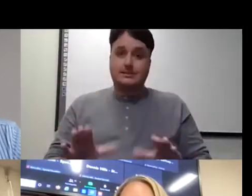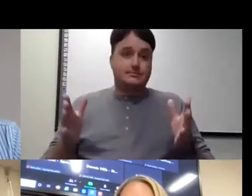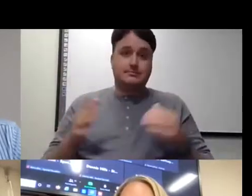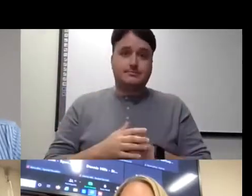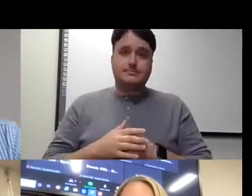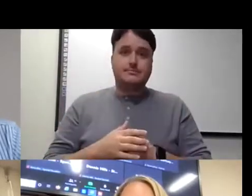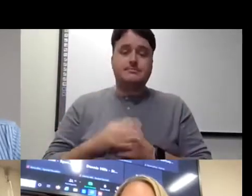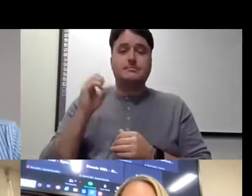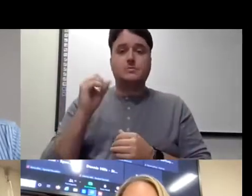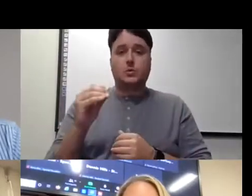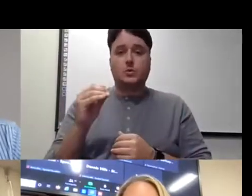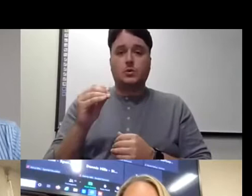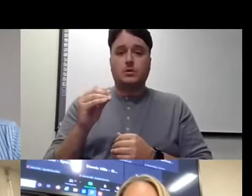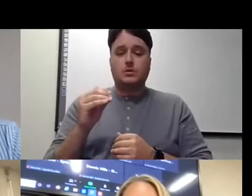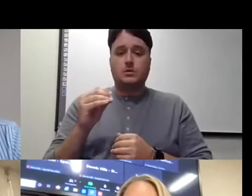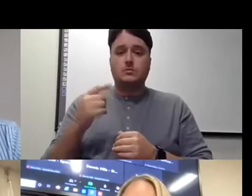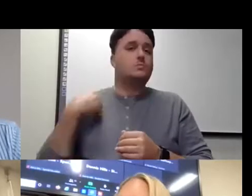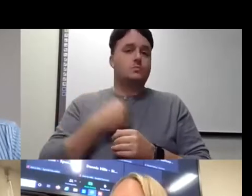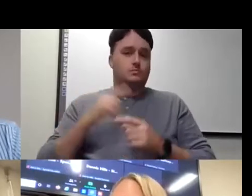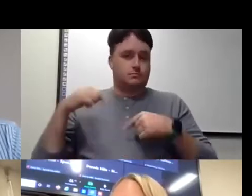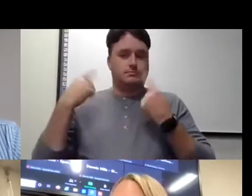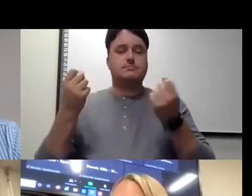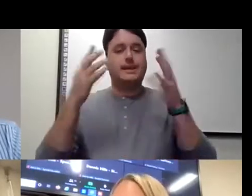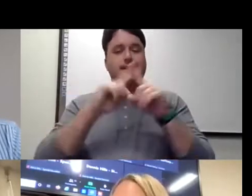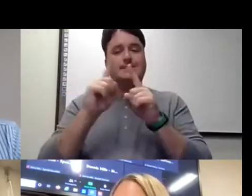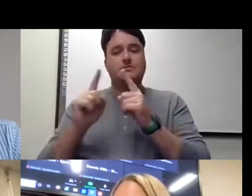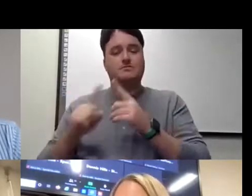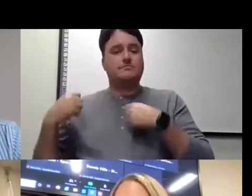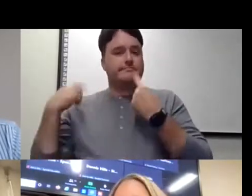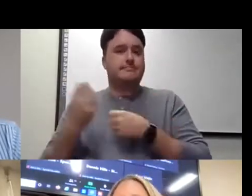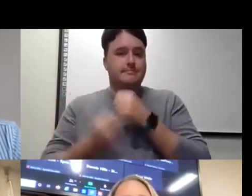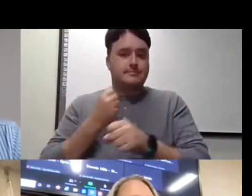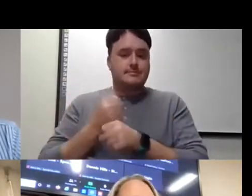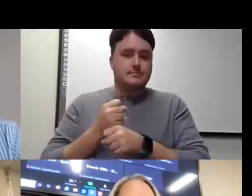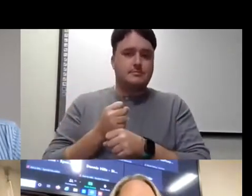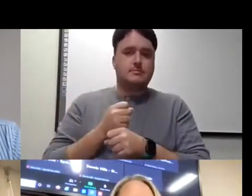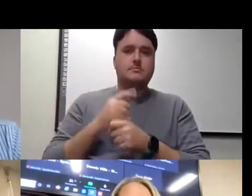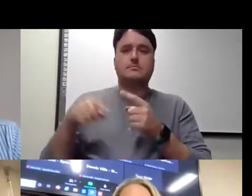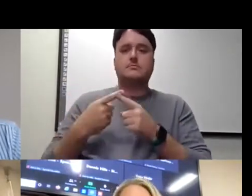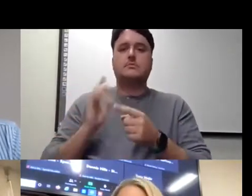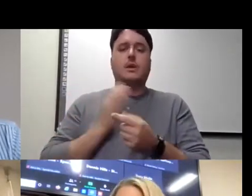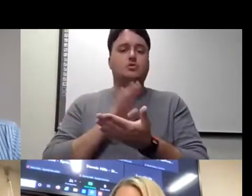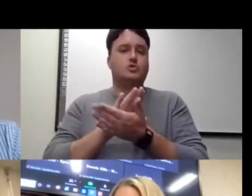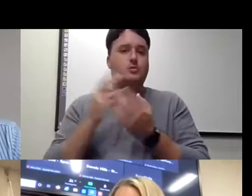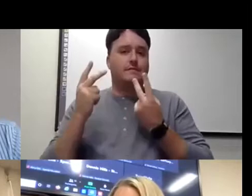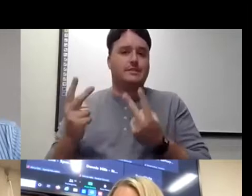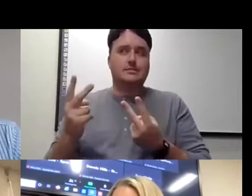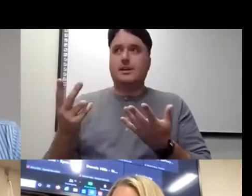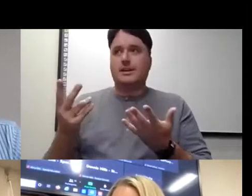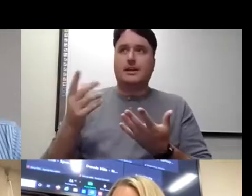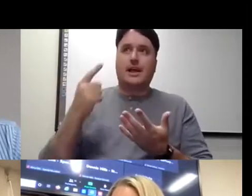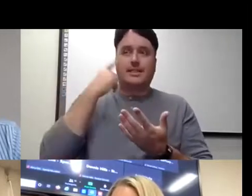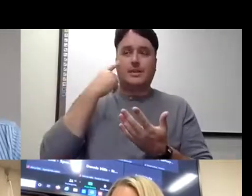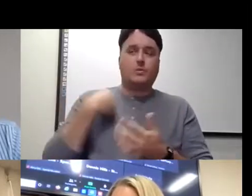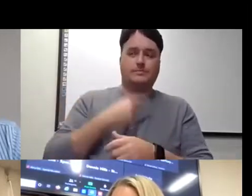so we have done so many different things over the years regarding our school visits, where I don't think we have settled